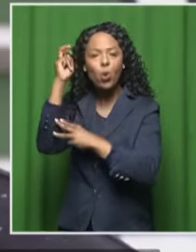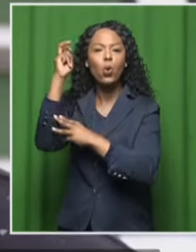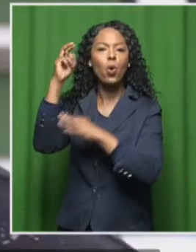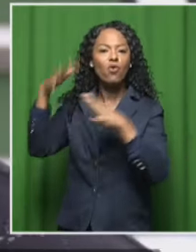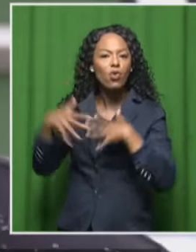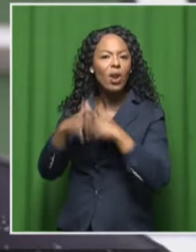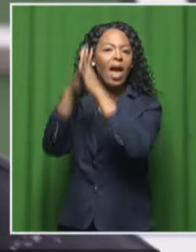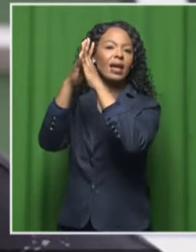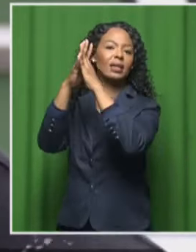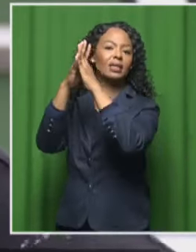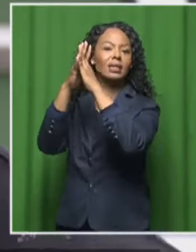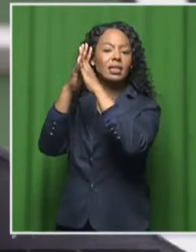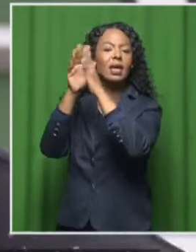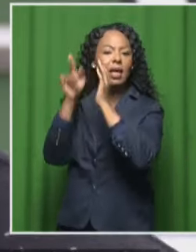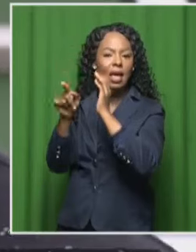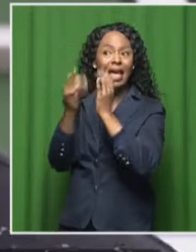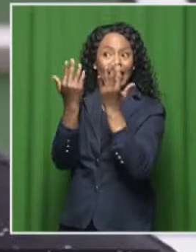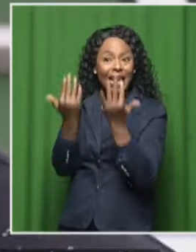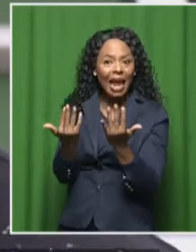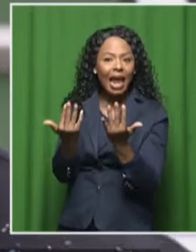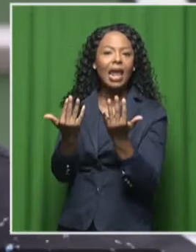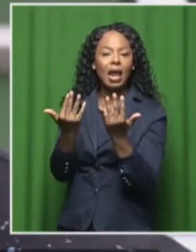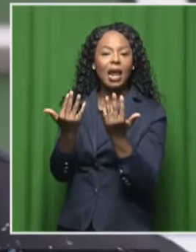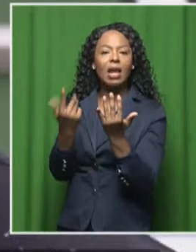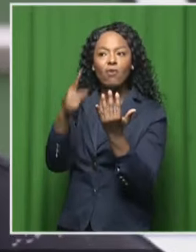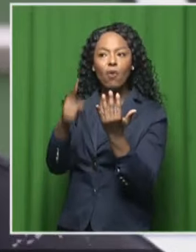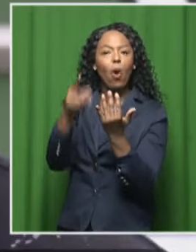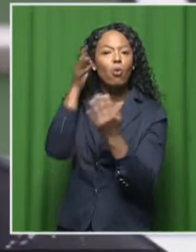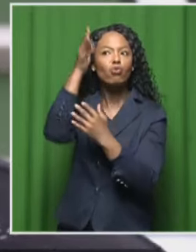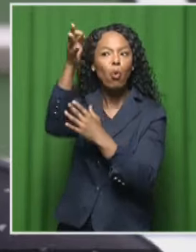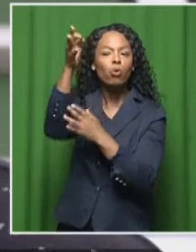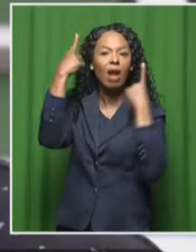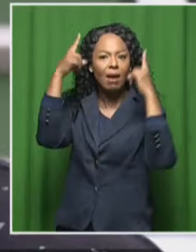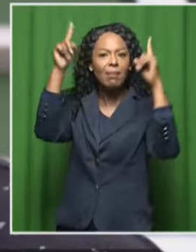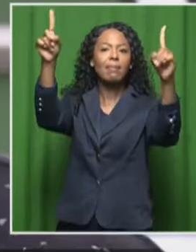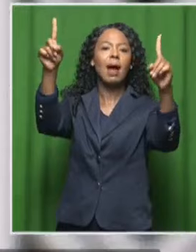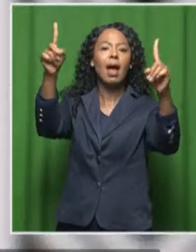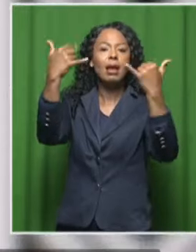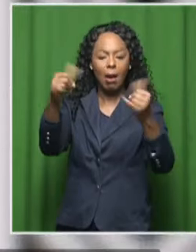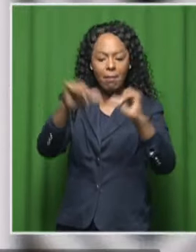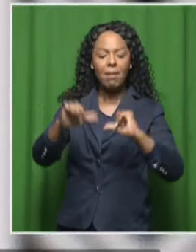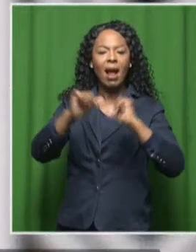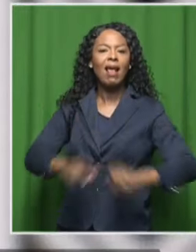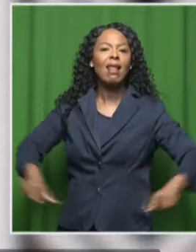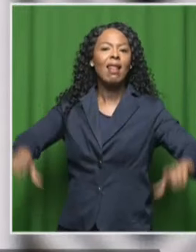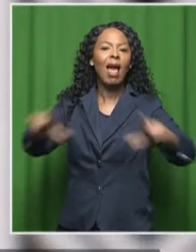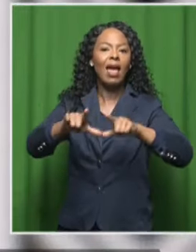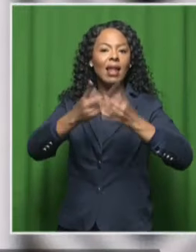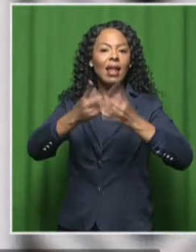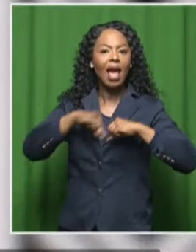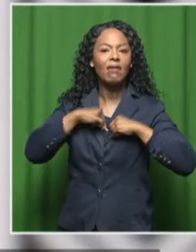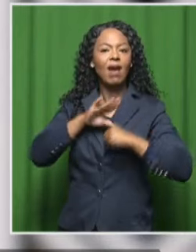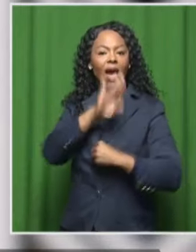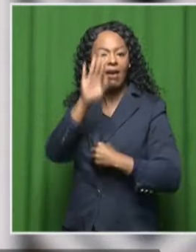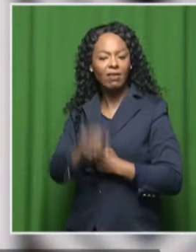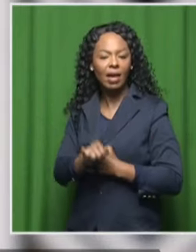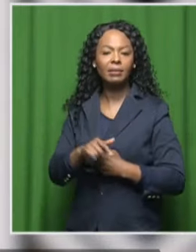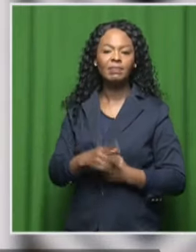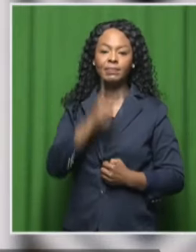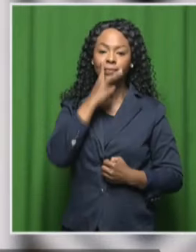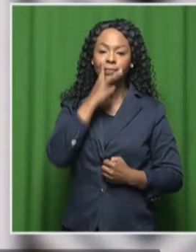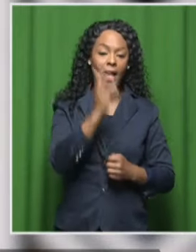use the green for the greener pastures and the green land that we have as Africans. Started that movement wearing, dressing like